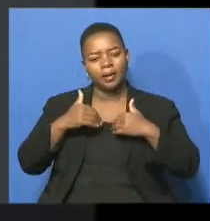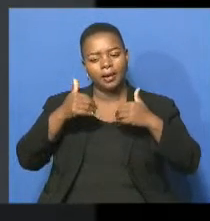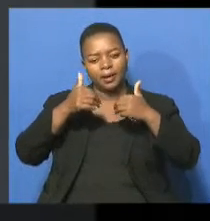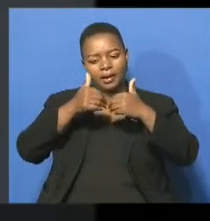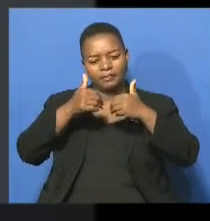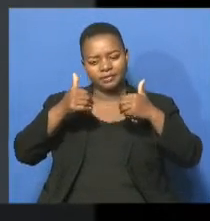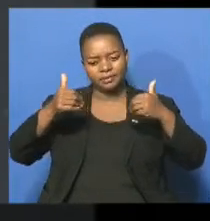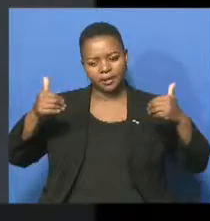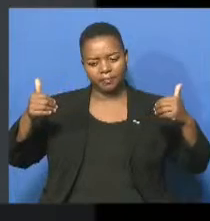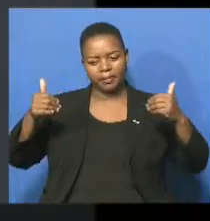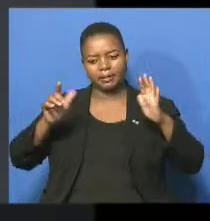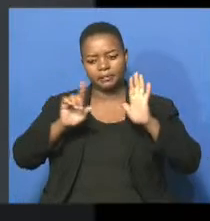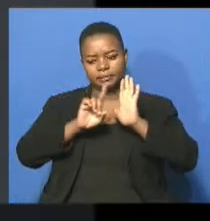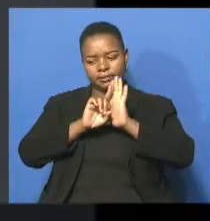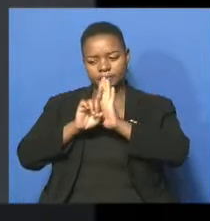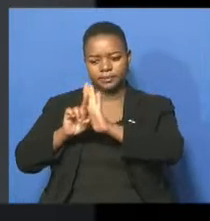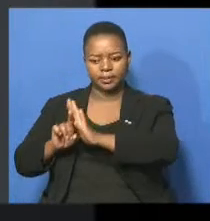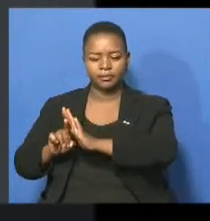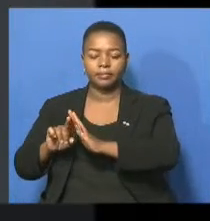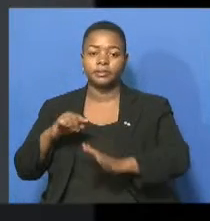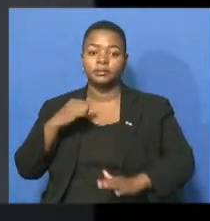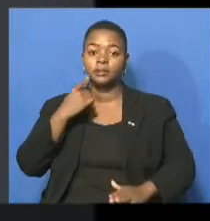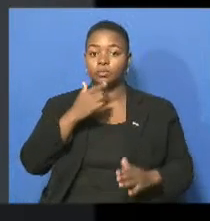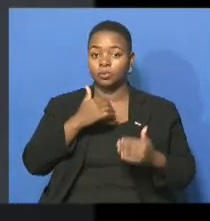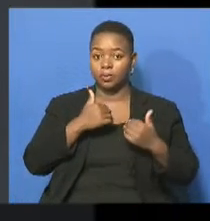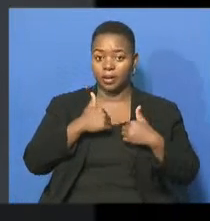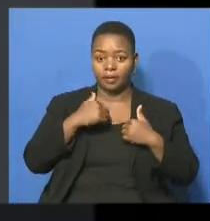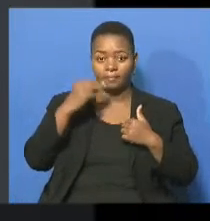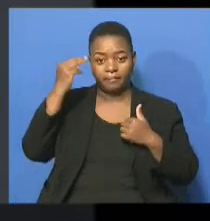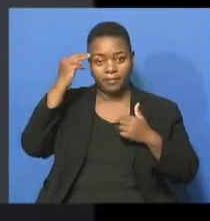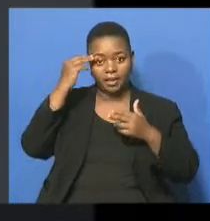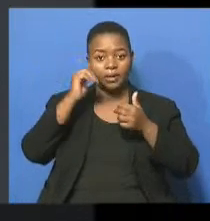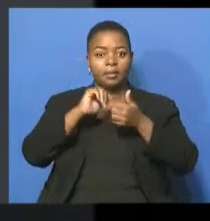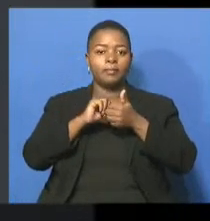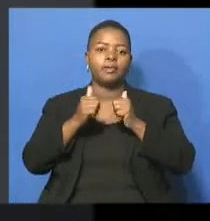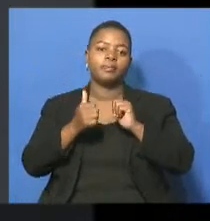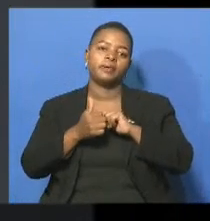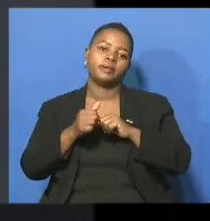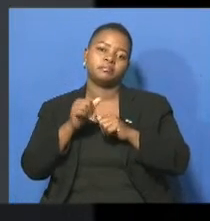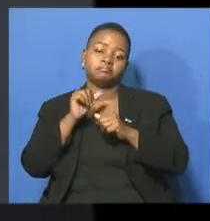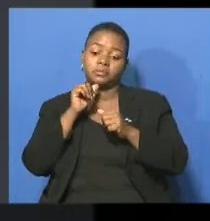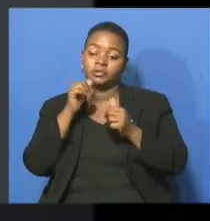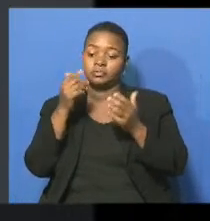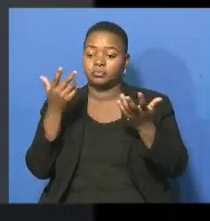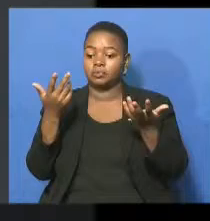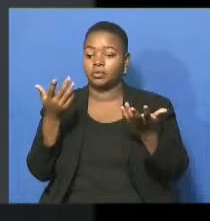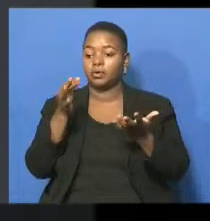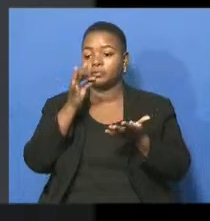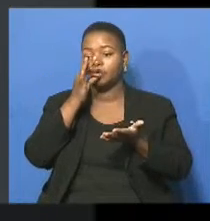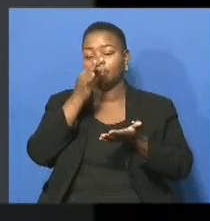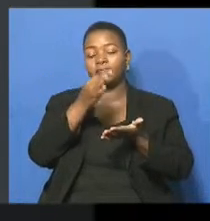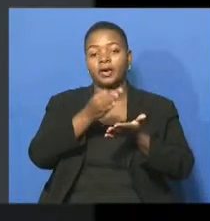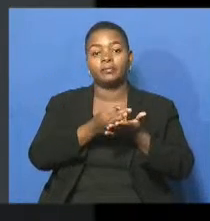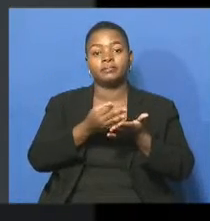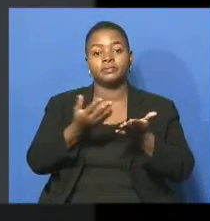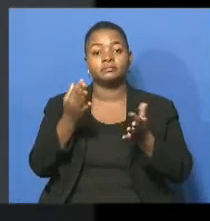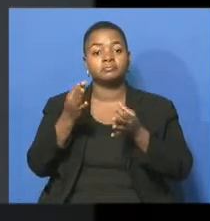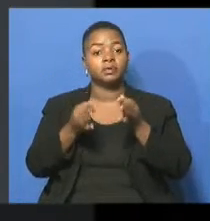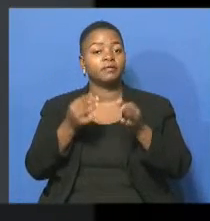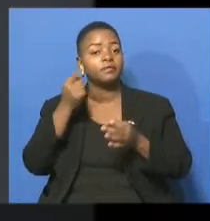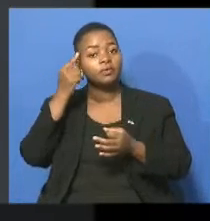stigma against those with mental illness, which is really unjustified. Because when you think about